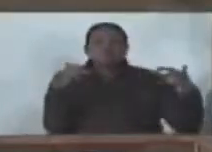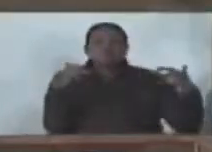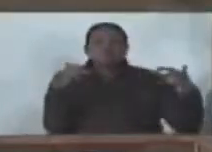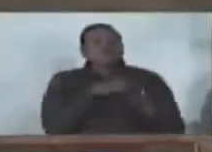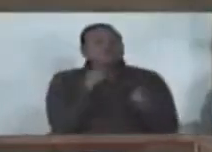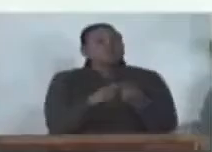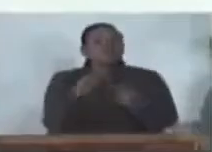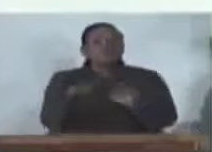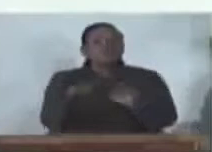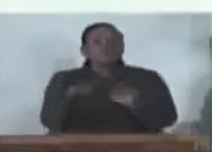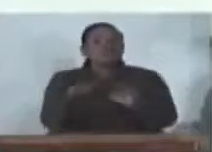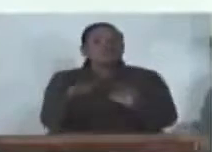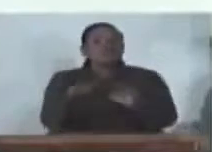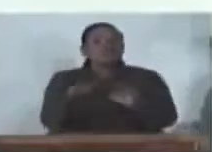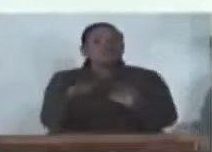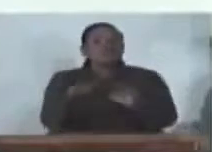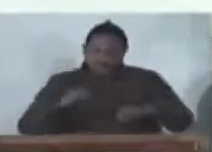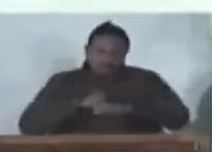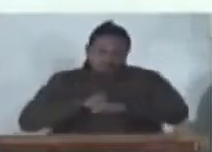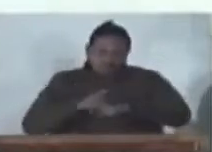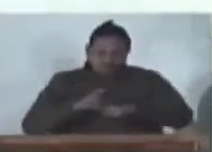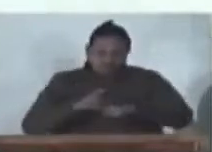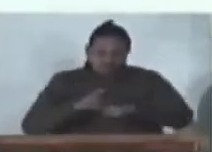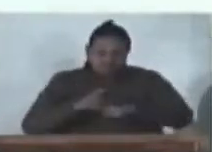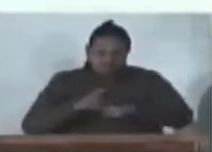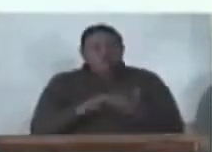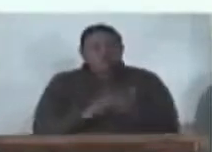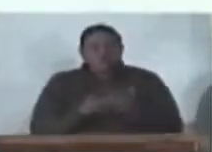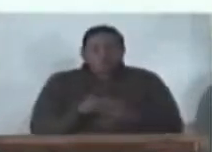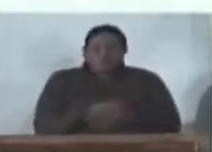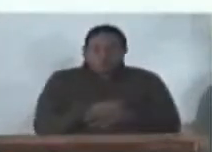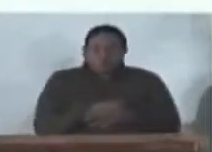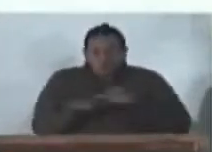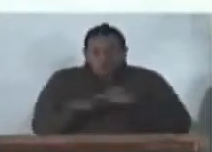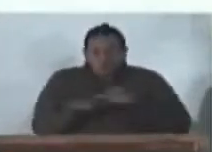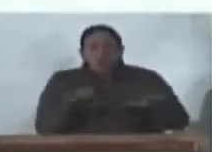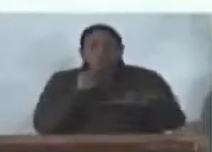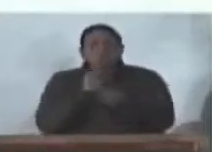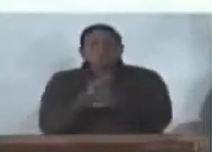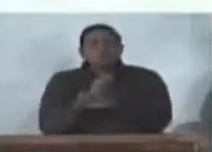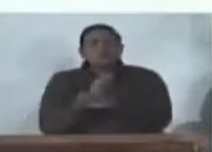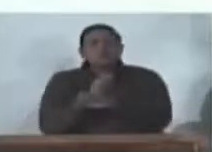children and redouble our efforts to making this a safer world for all of us.